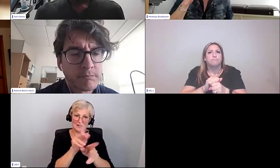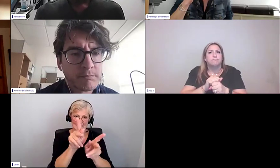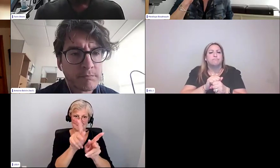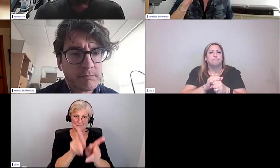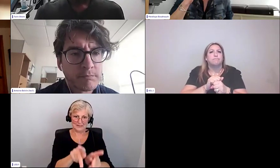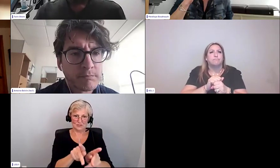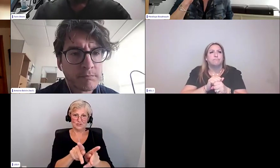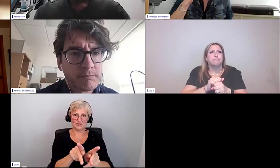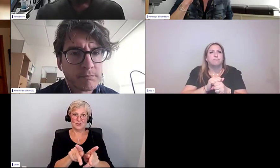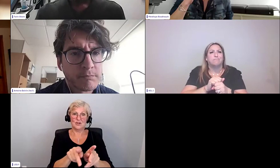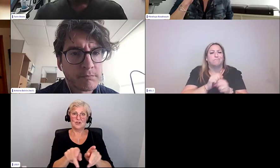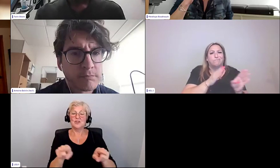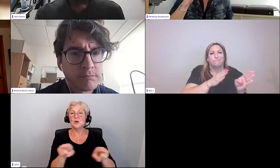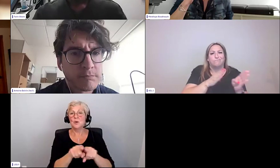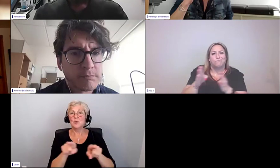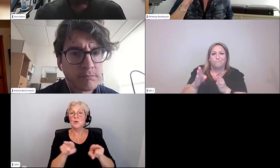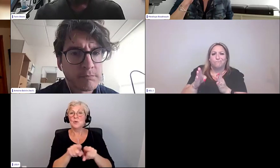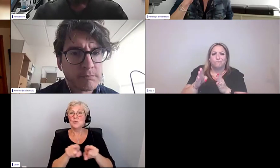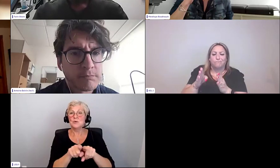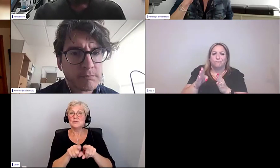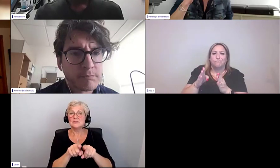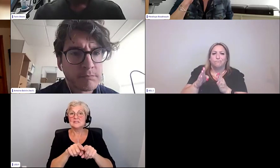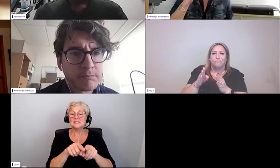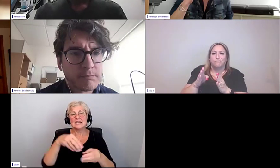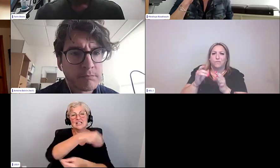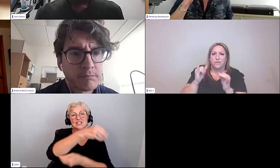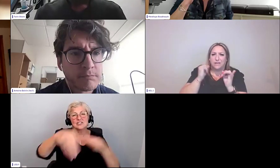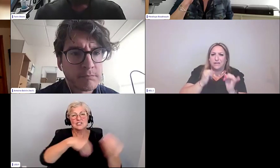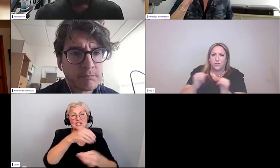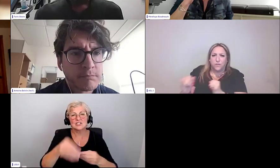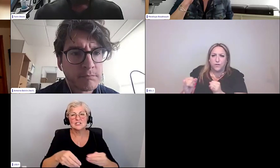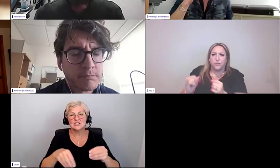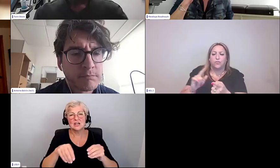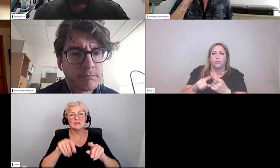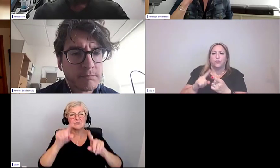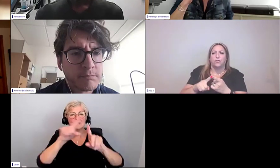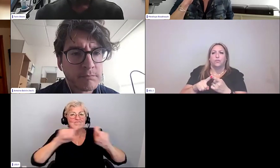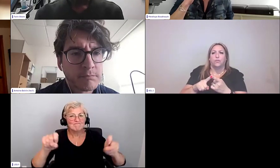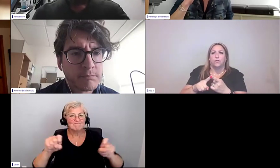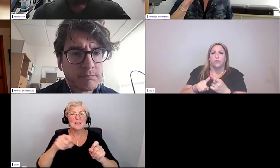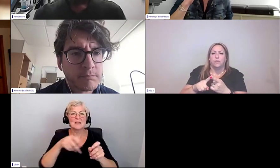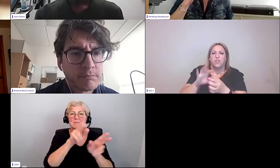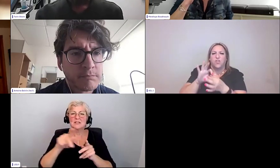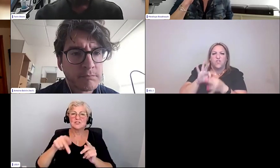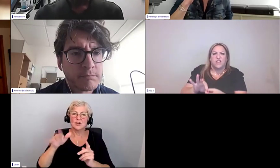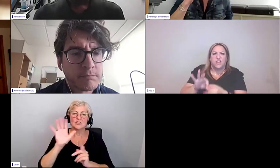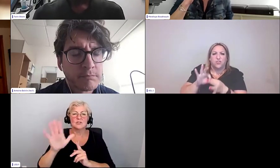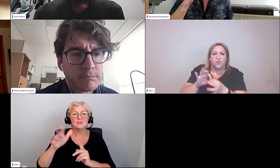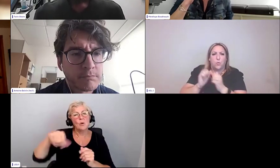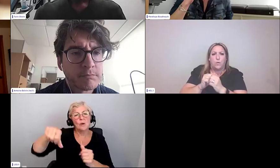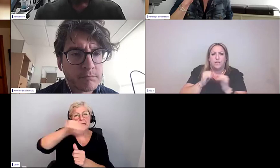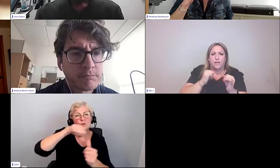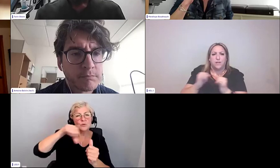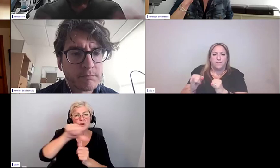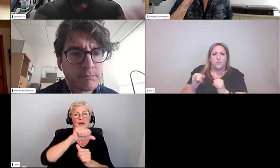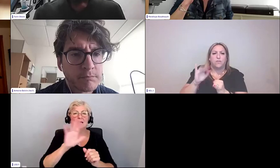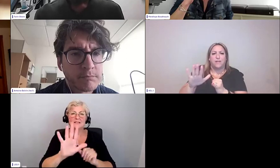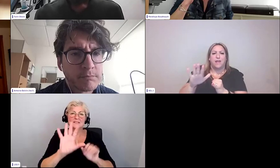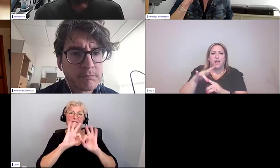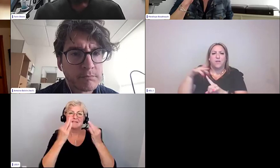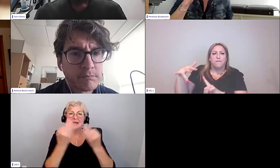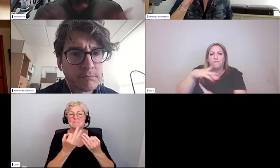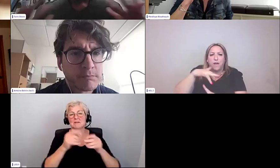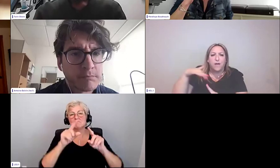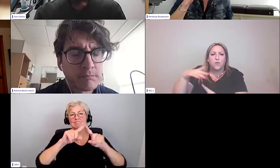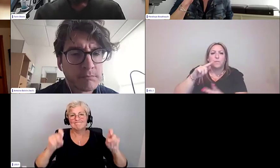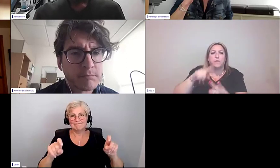angled toward the individual and the dynamic between the individual and their environment, their surroundings,